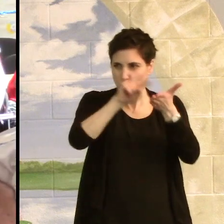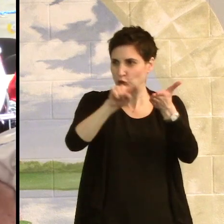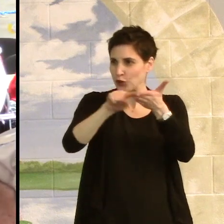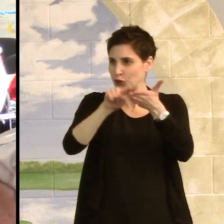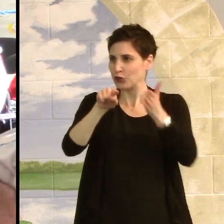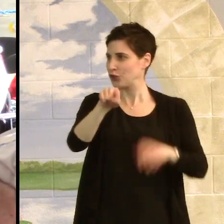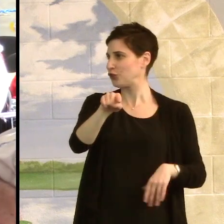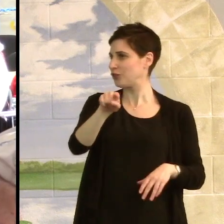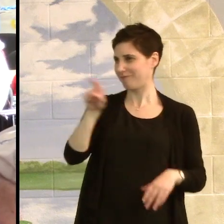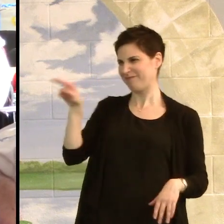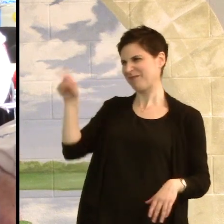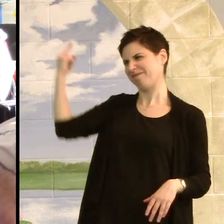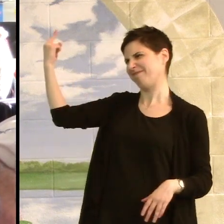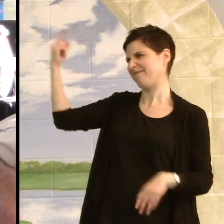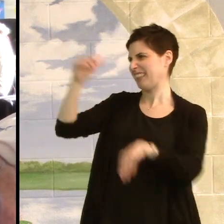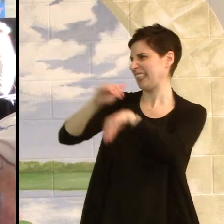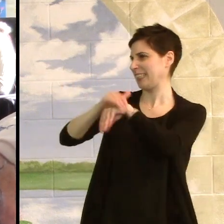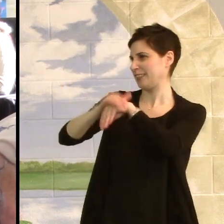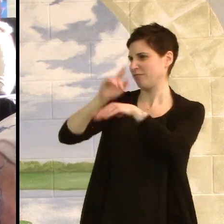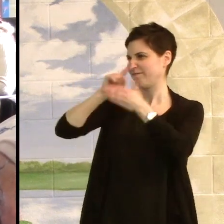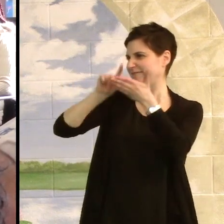As I mentioned earlier,